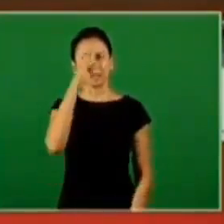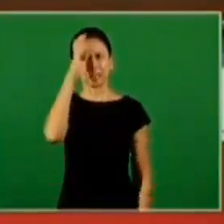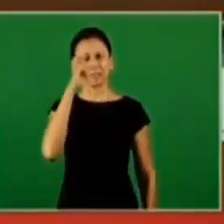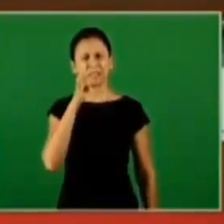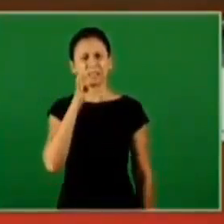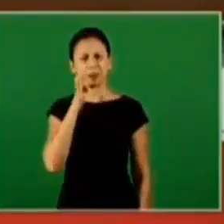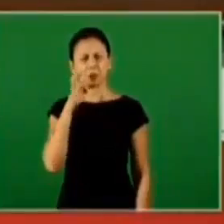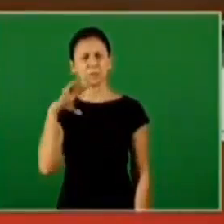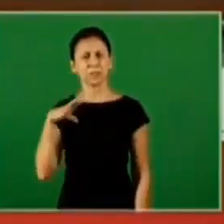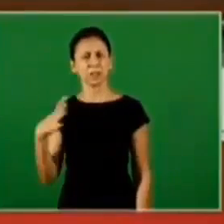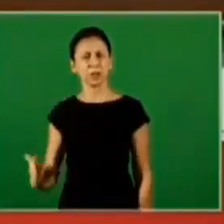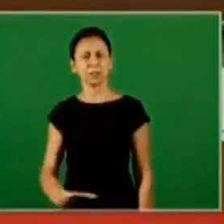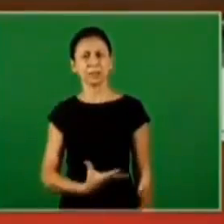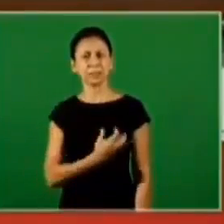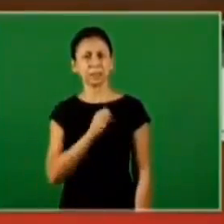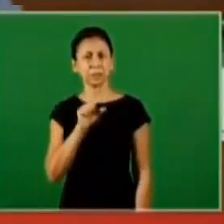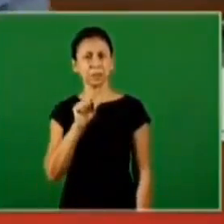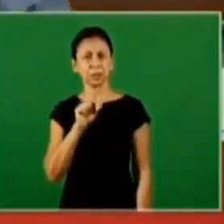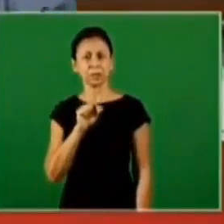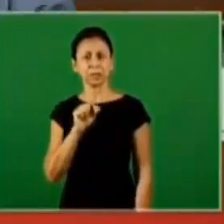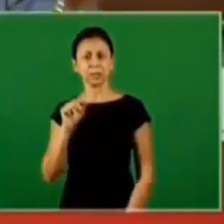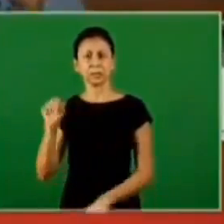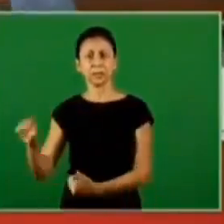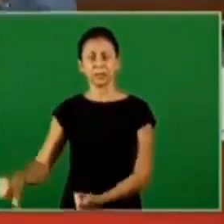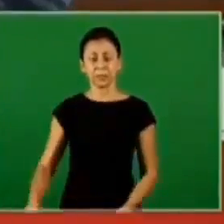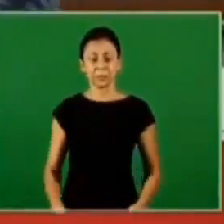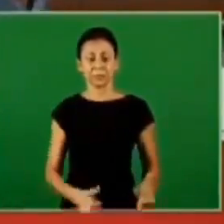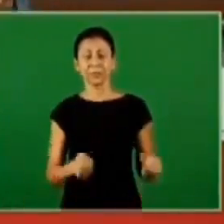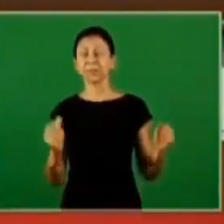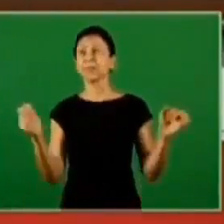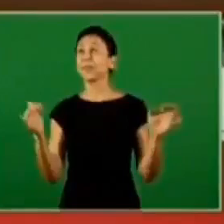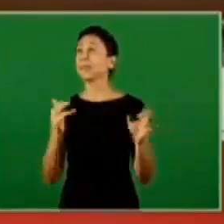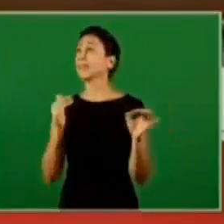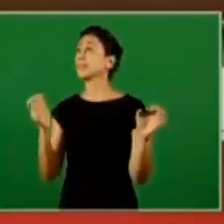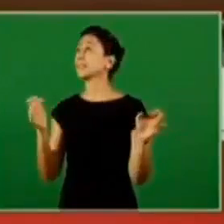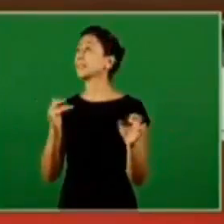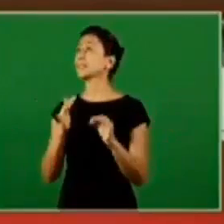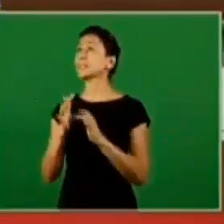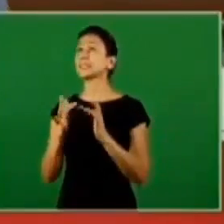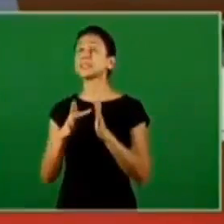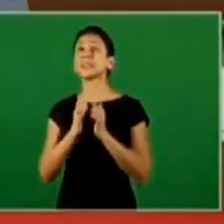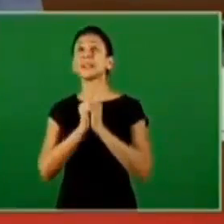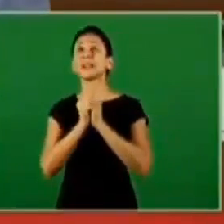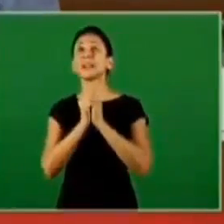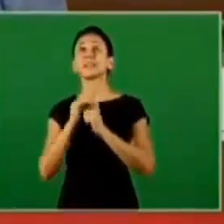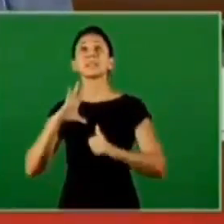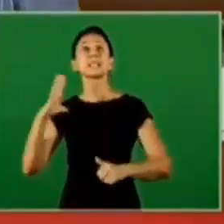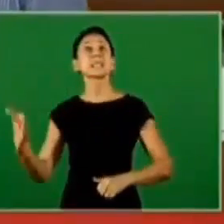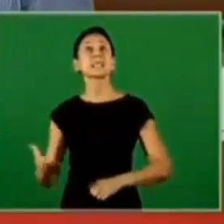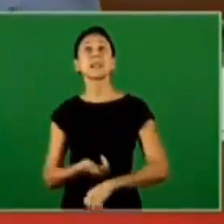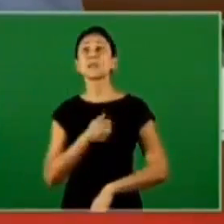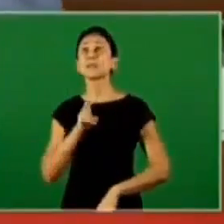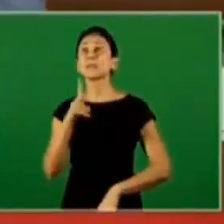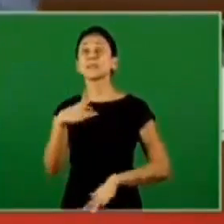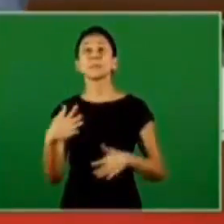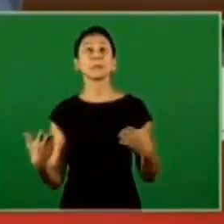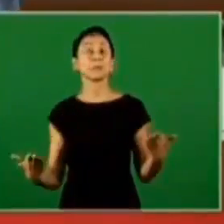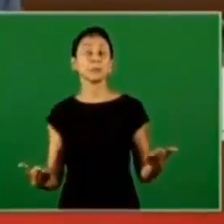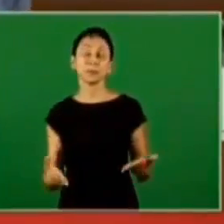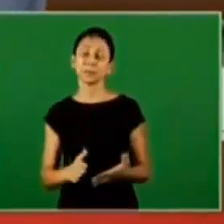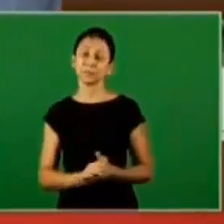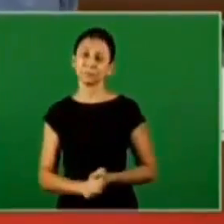Tradition, salvation, is you go to church and dive into the water and getting out of there, and glory to Jesus, I'm saved, saved once, saved